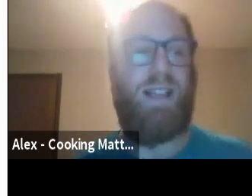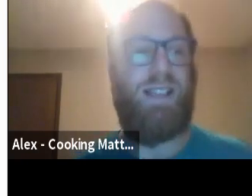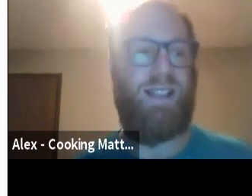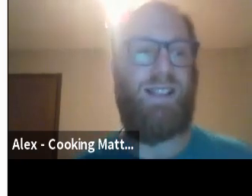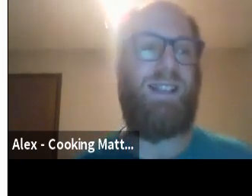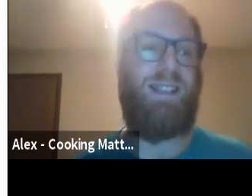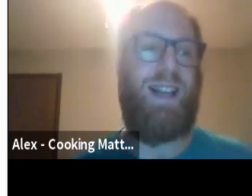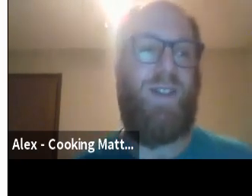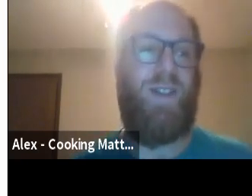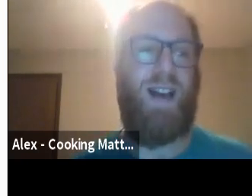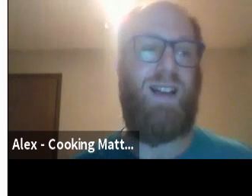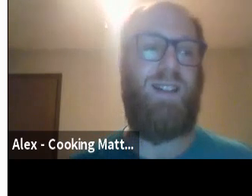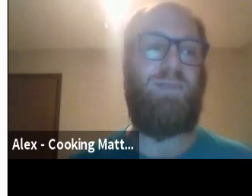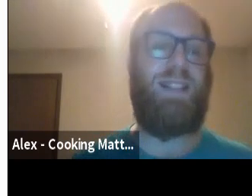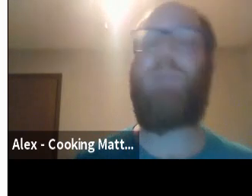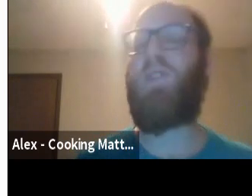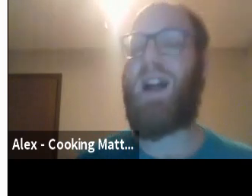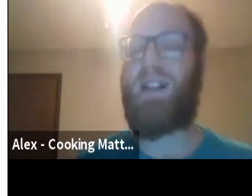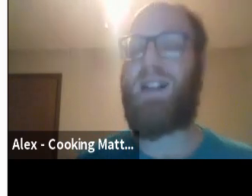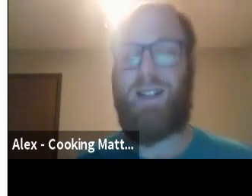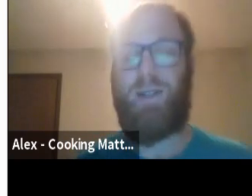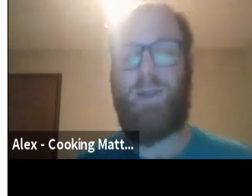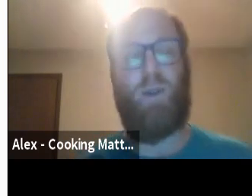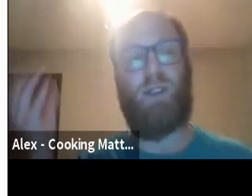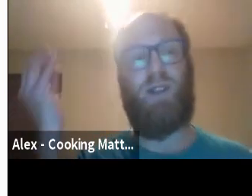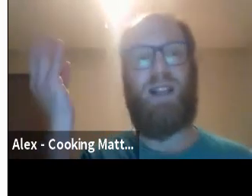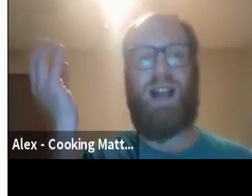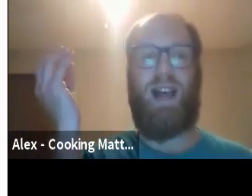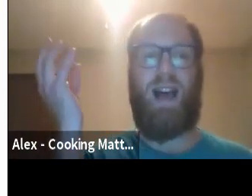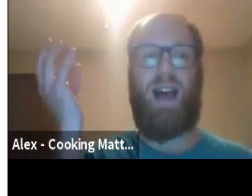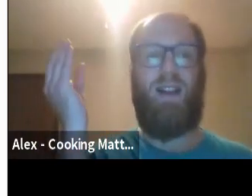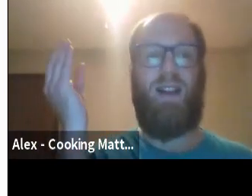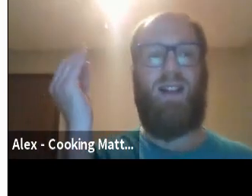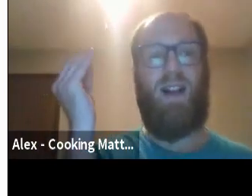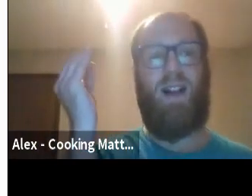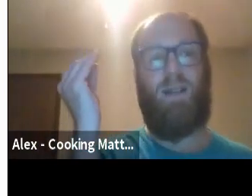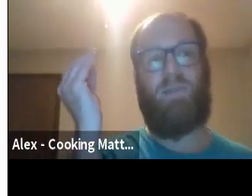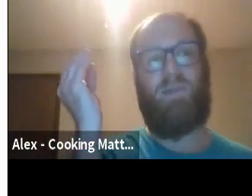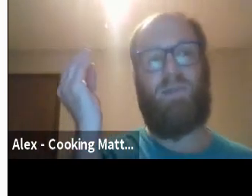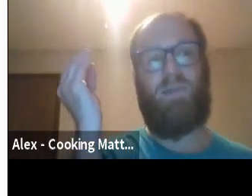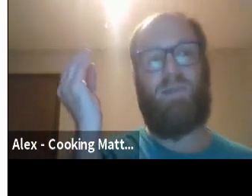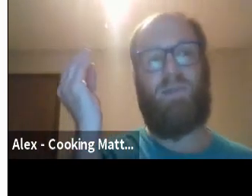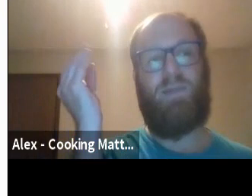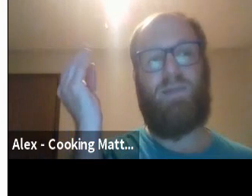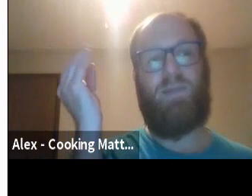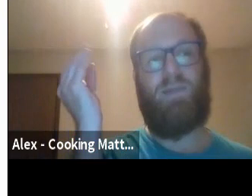basic idea of this is, instead of deep frying chicken, which of course you get a lot of that